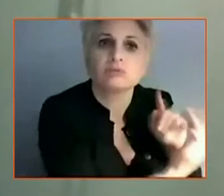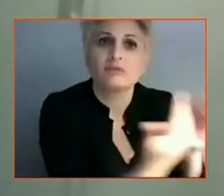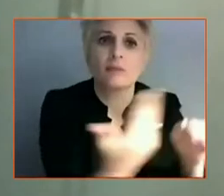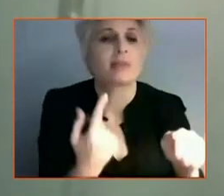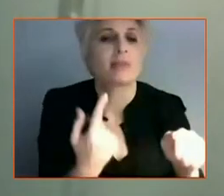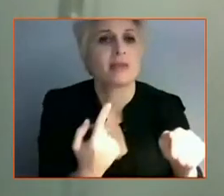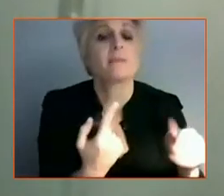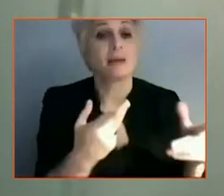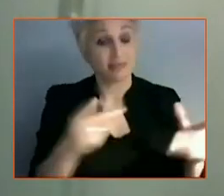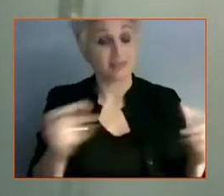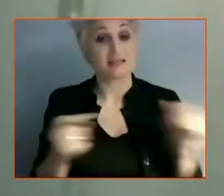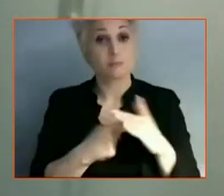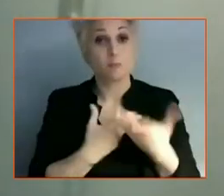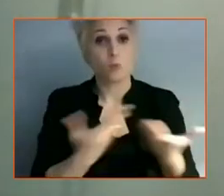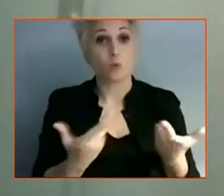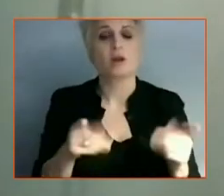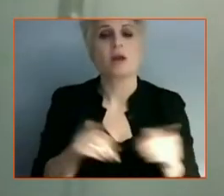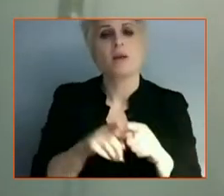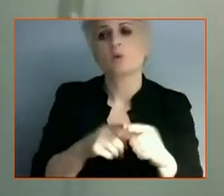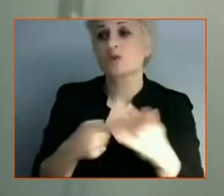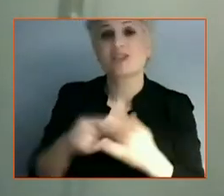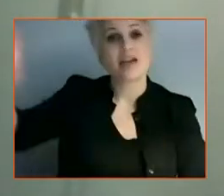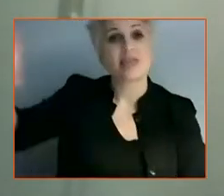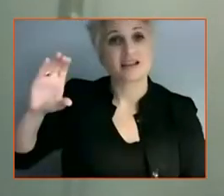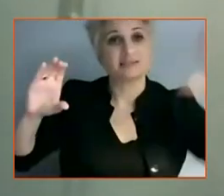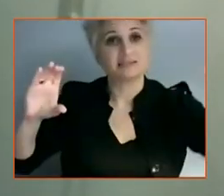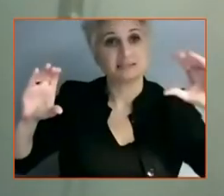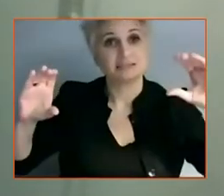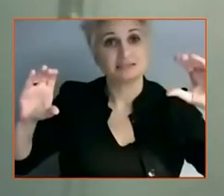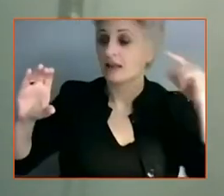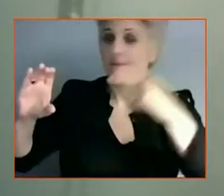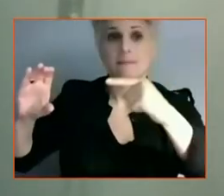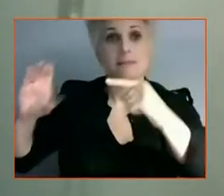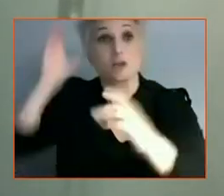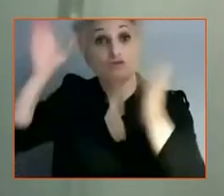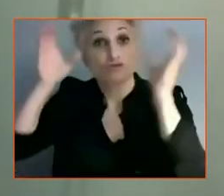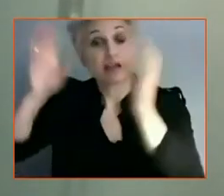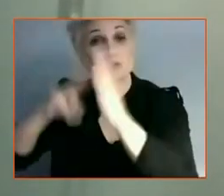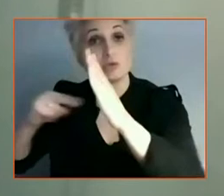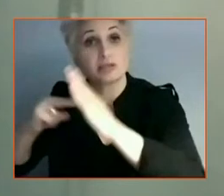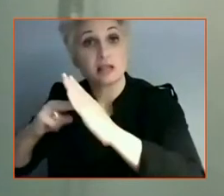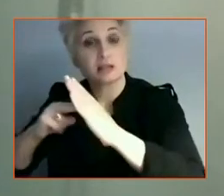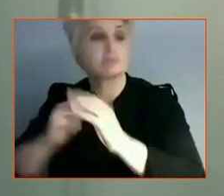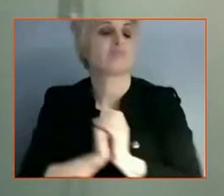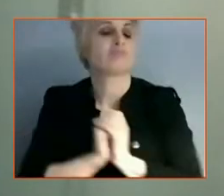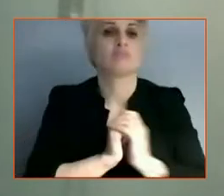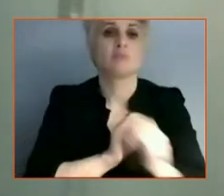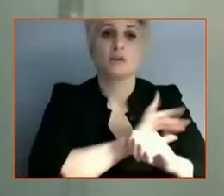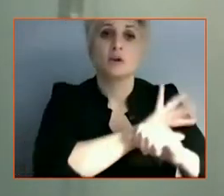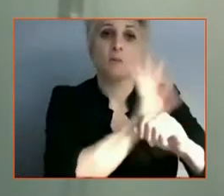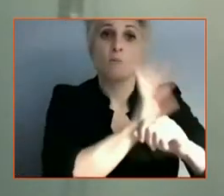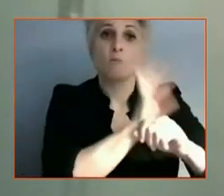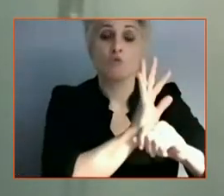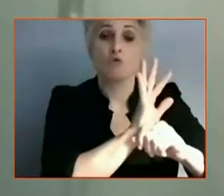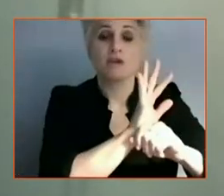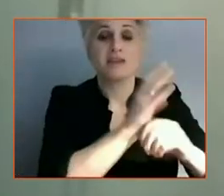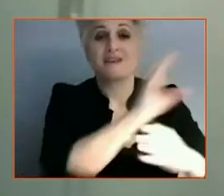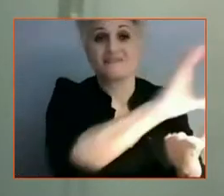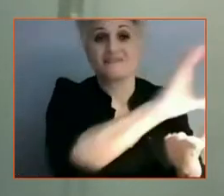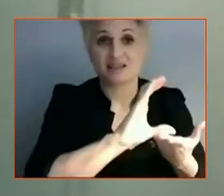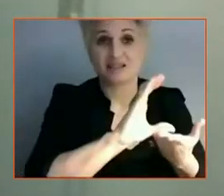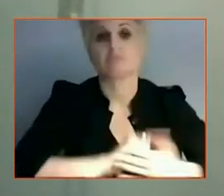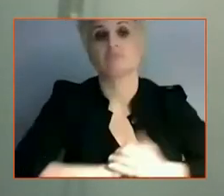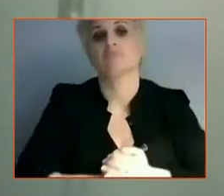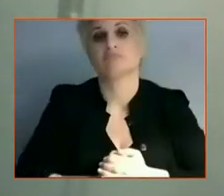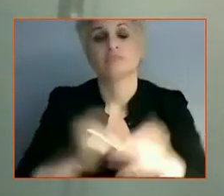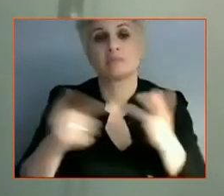it be Creative New Zealand, whether it be the film screen industry funding, where we have to be deliberate and we have to make sure that there